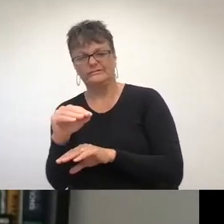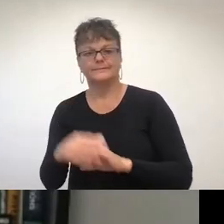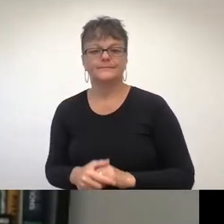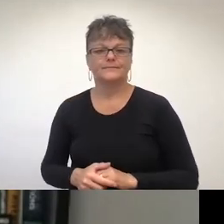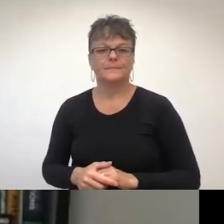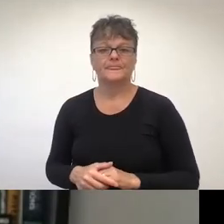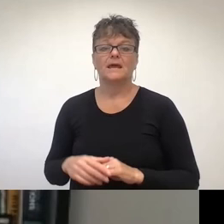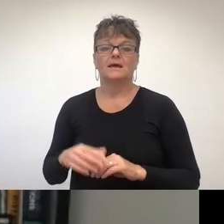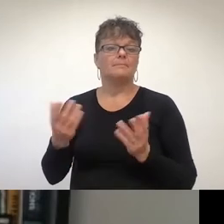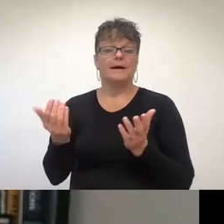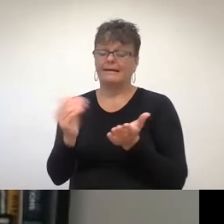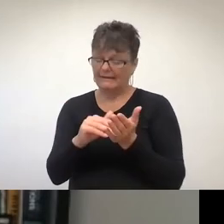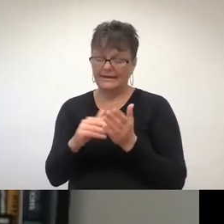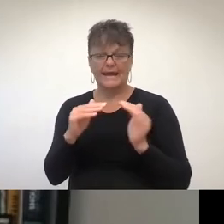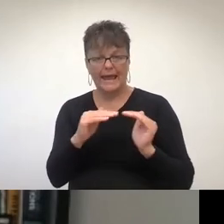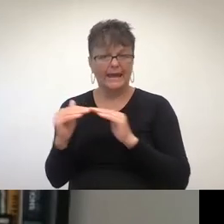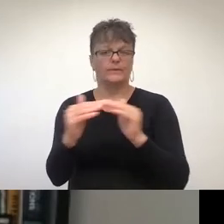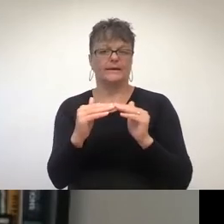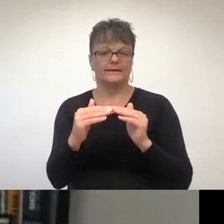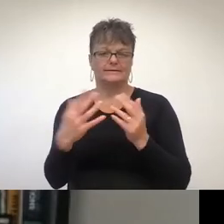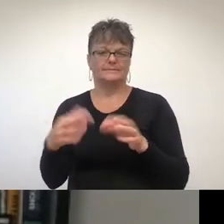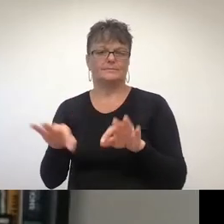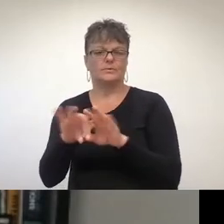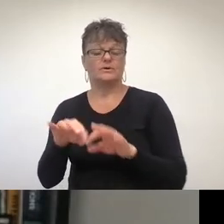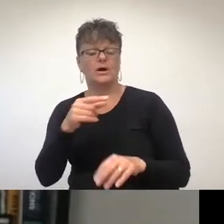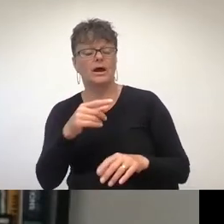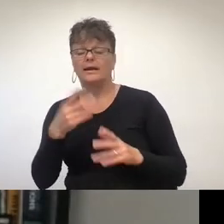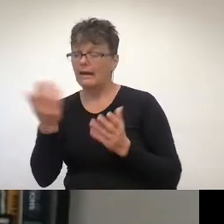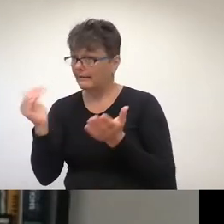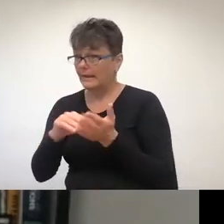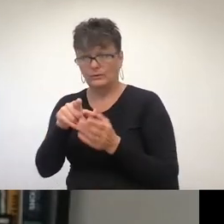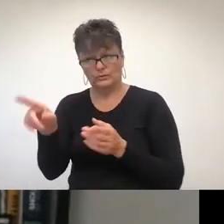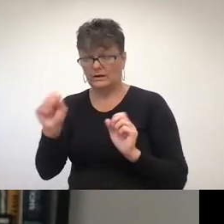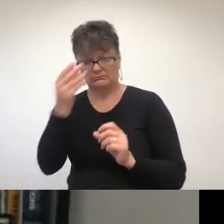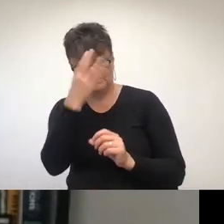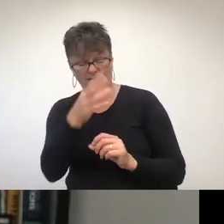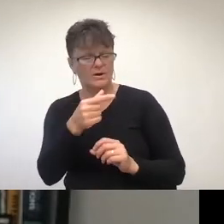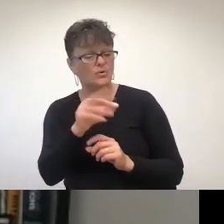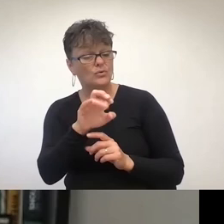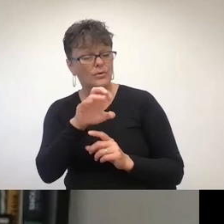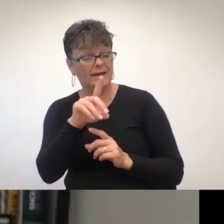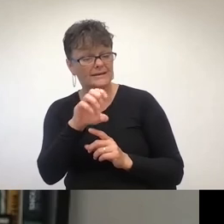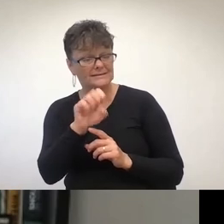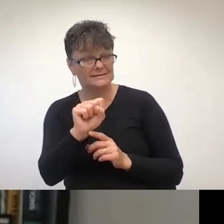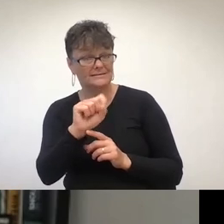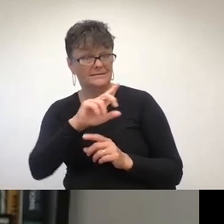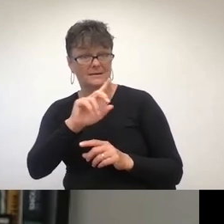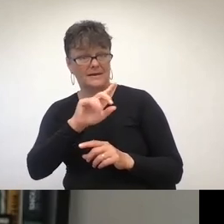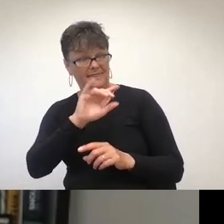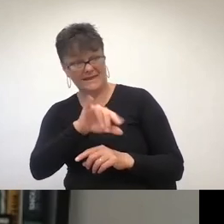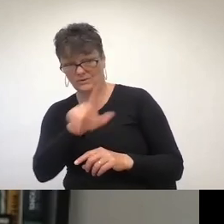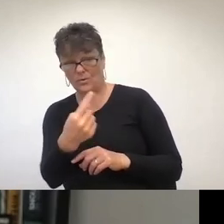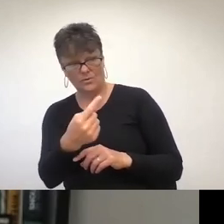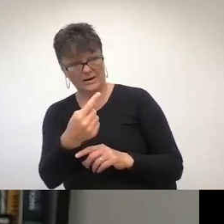students that your grade does not define you as a person. It does not define your capacity for potential and success. Some of those